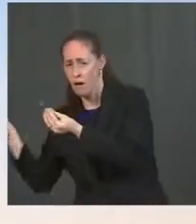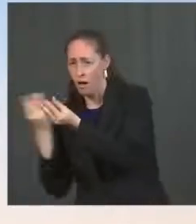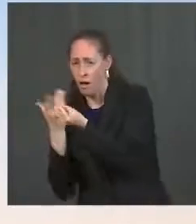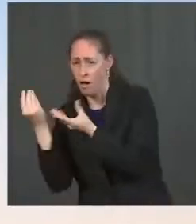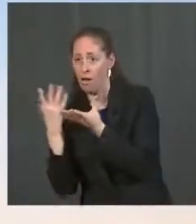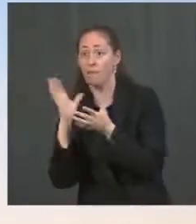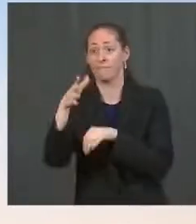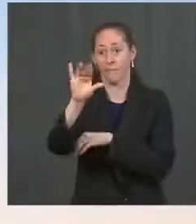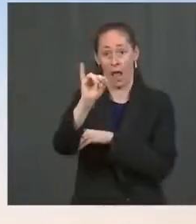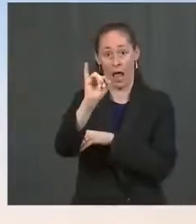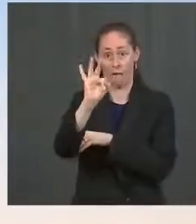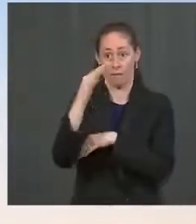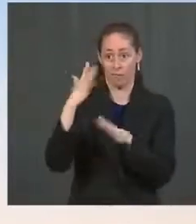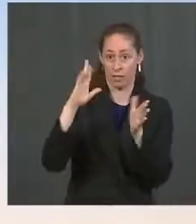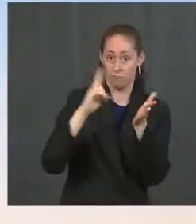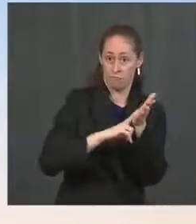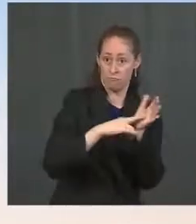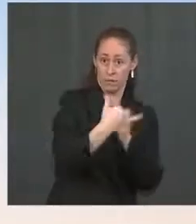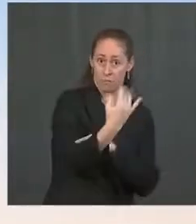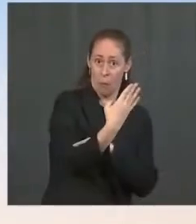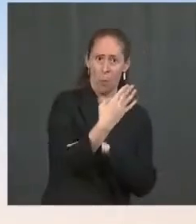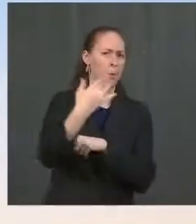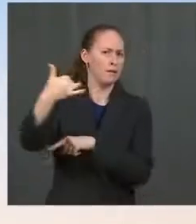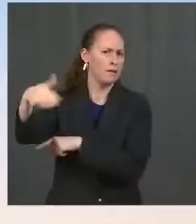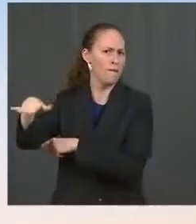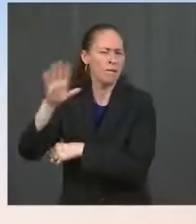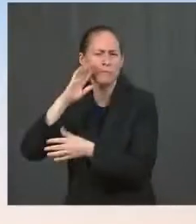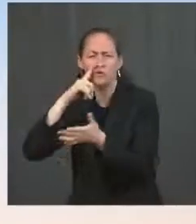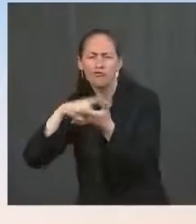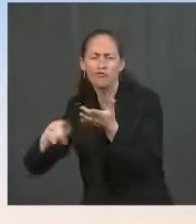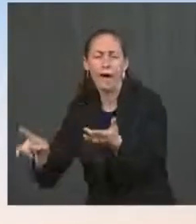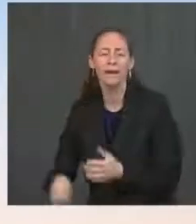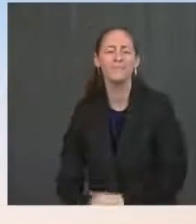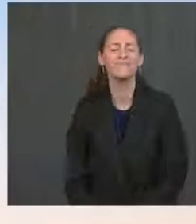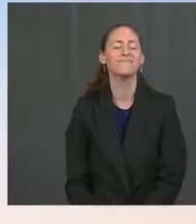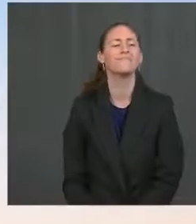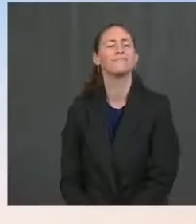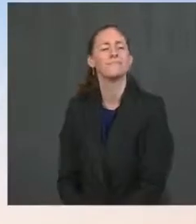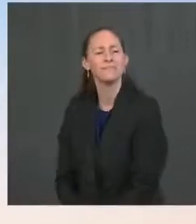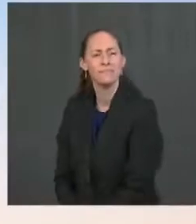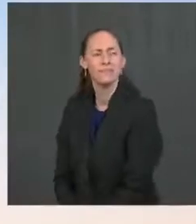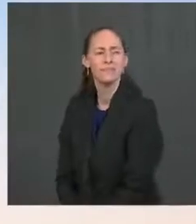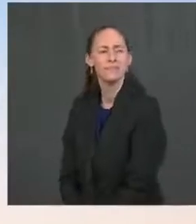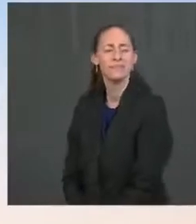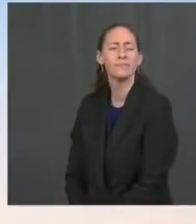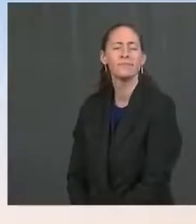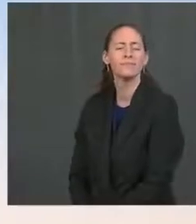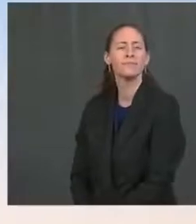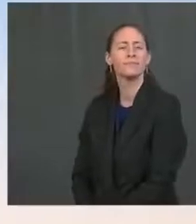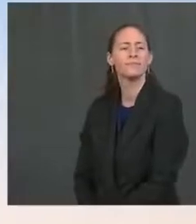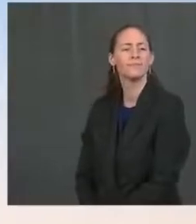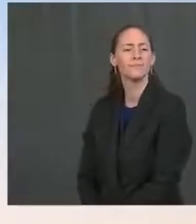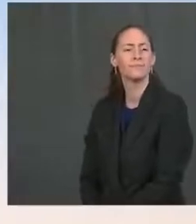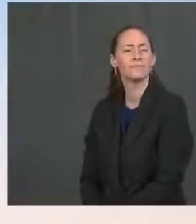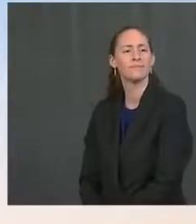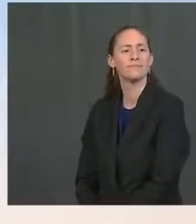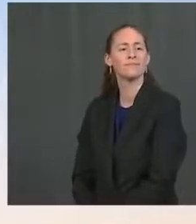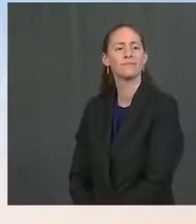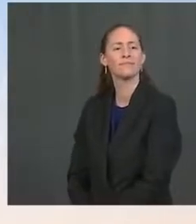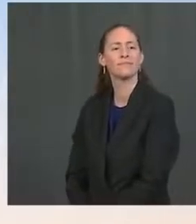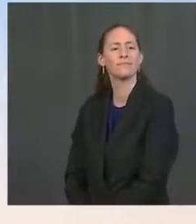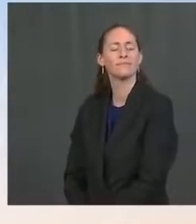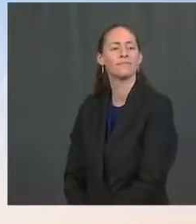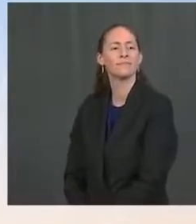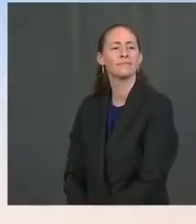morning or whether he's planning to sign it after the speech. Exceptions for people who have religious objections or medical reasons not to get the